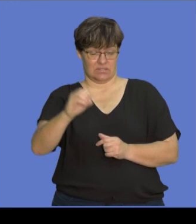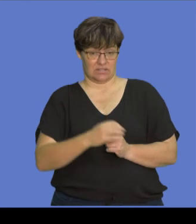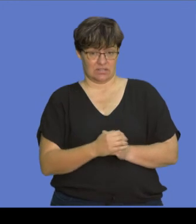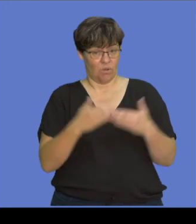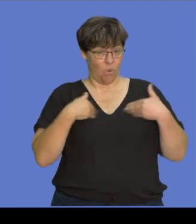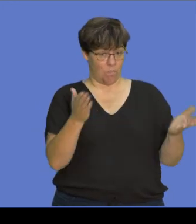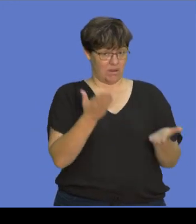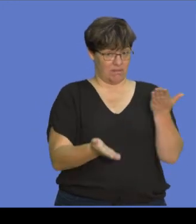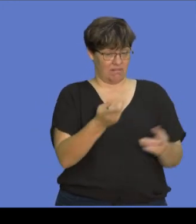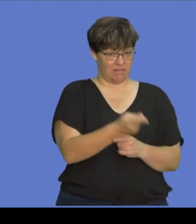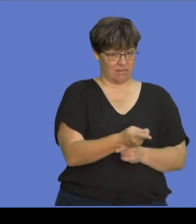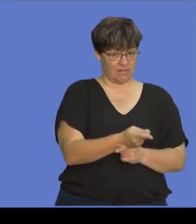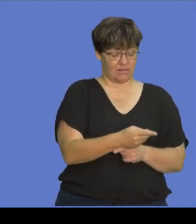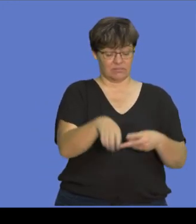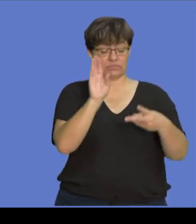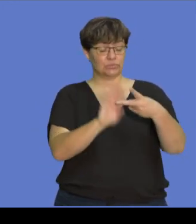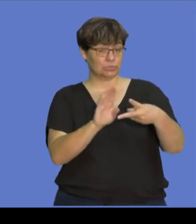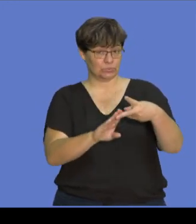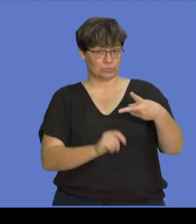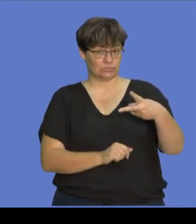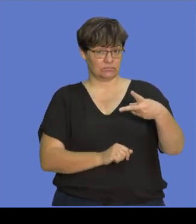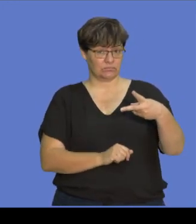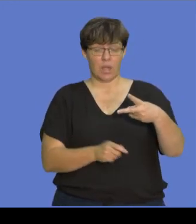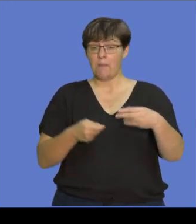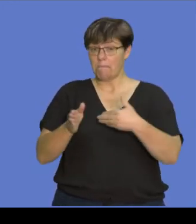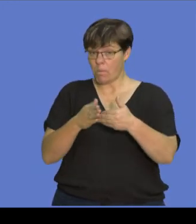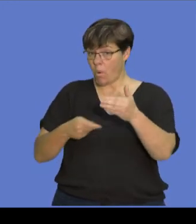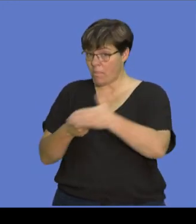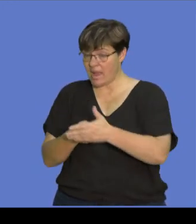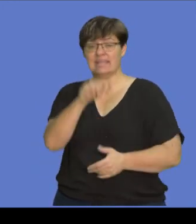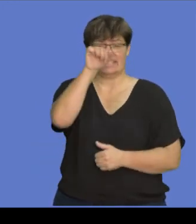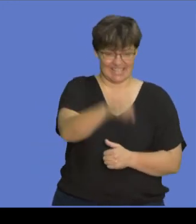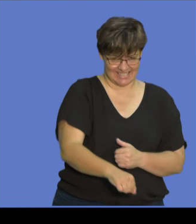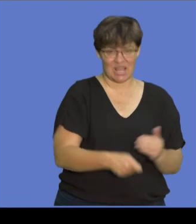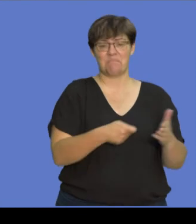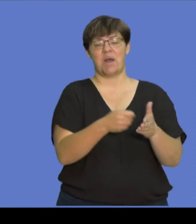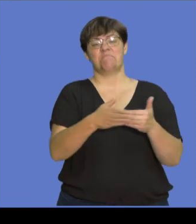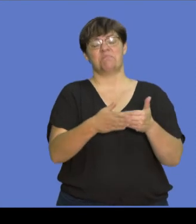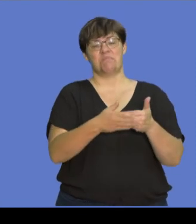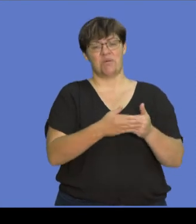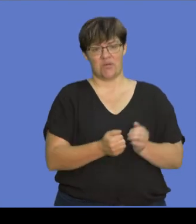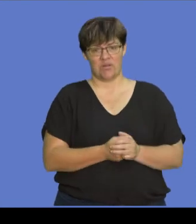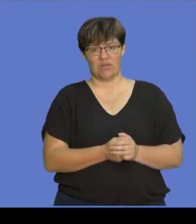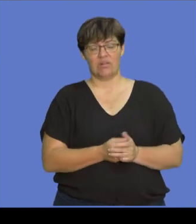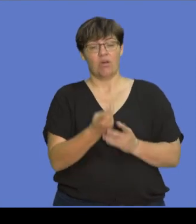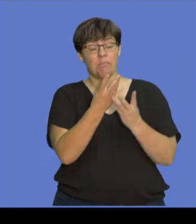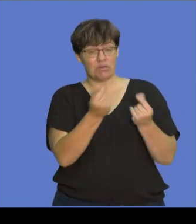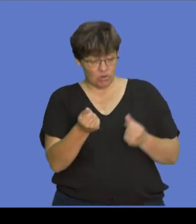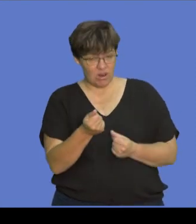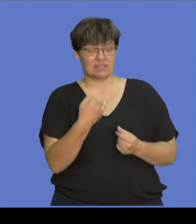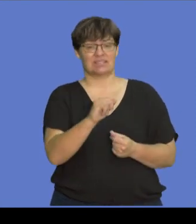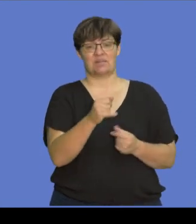Opening balance. Right, number 2. Did we purchase more? Yes, we did. Remember, we paid for direct materials,